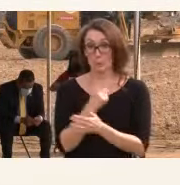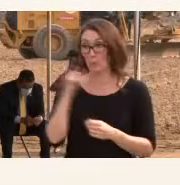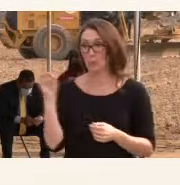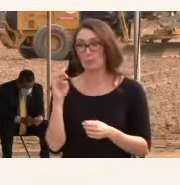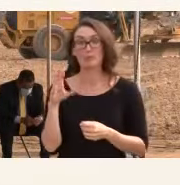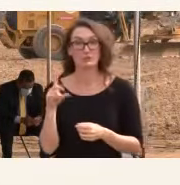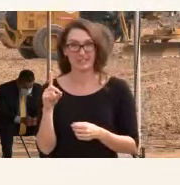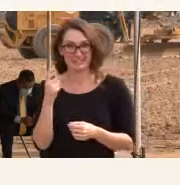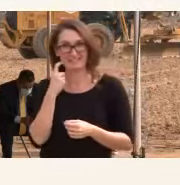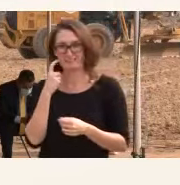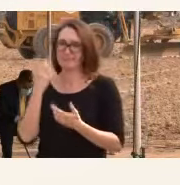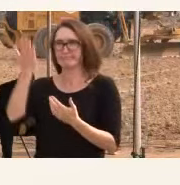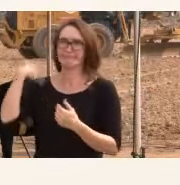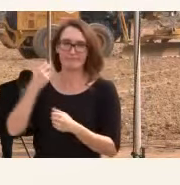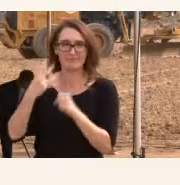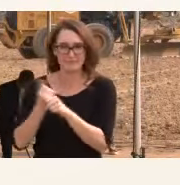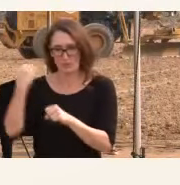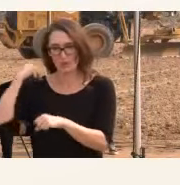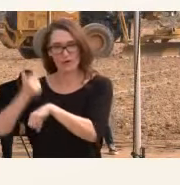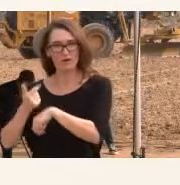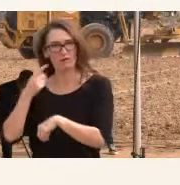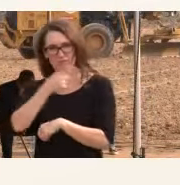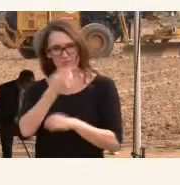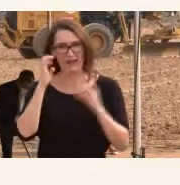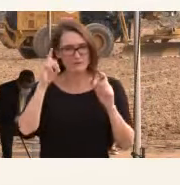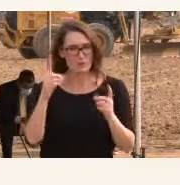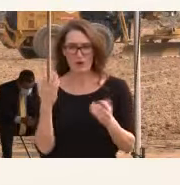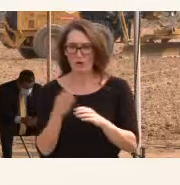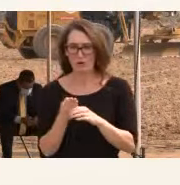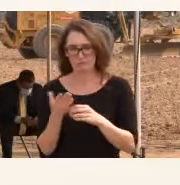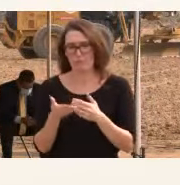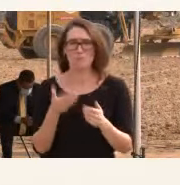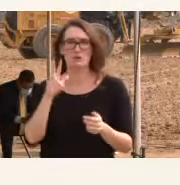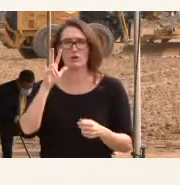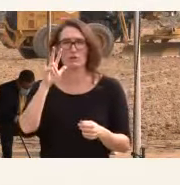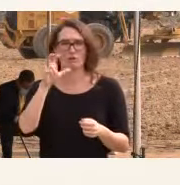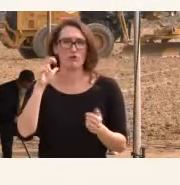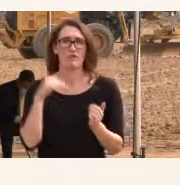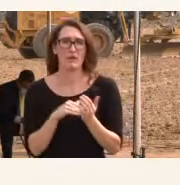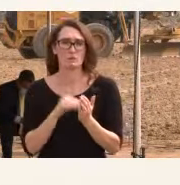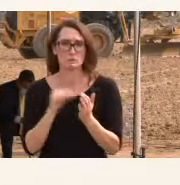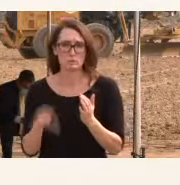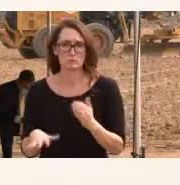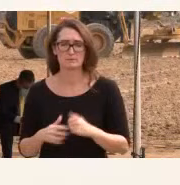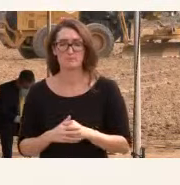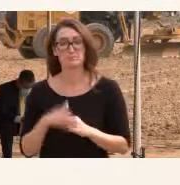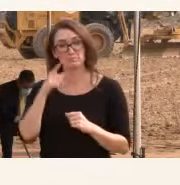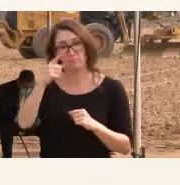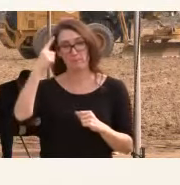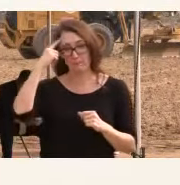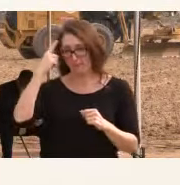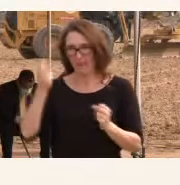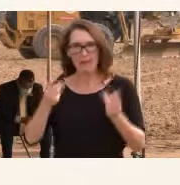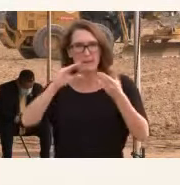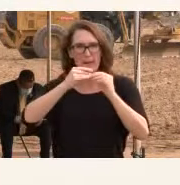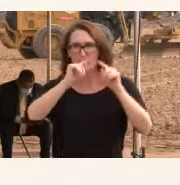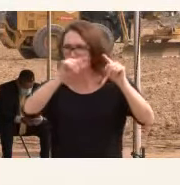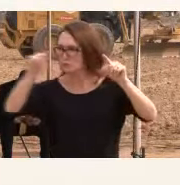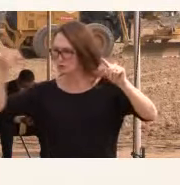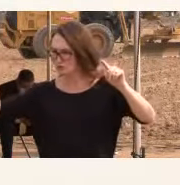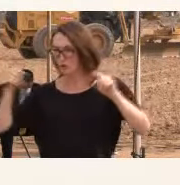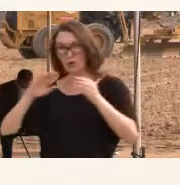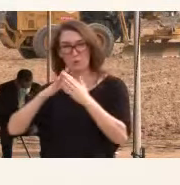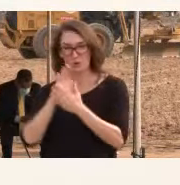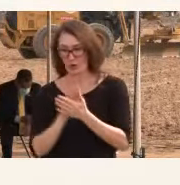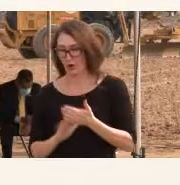Merced, educating almost 300,000 students. Think about that. Combined with our community colleges,